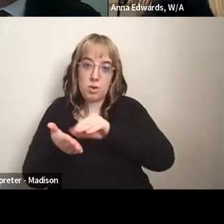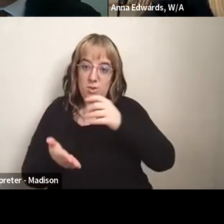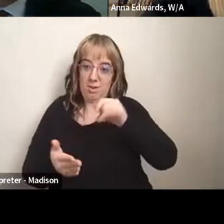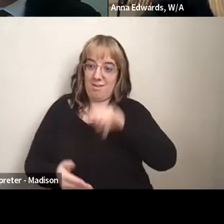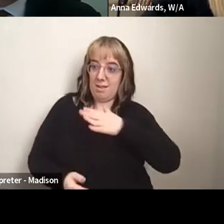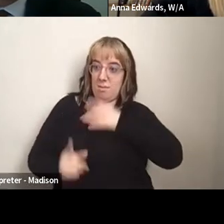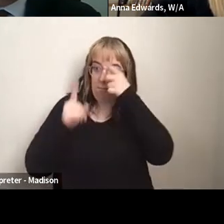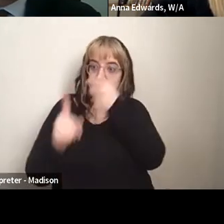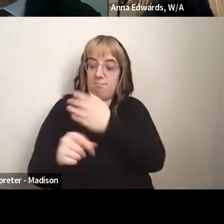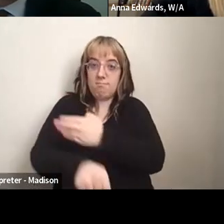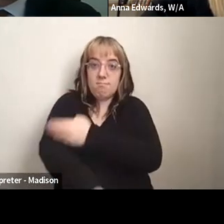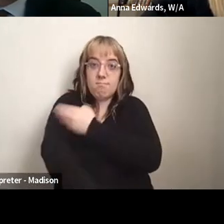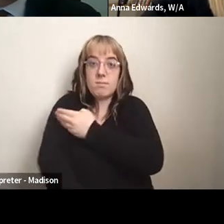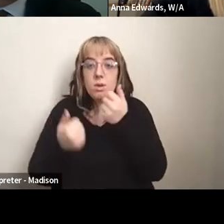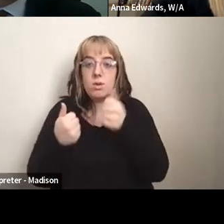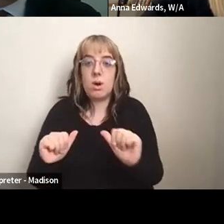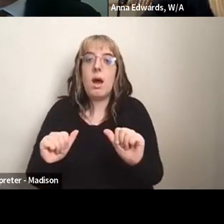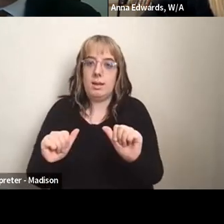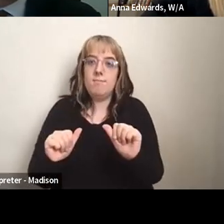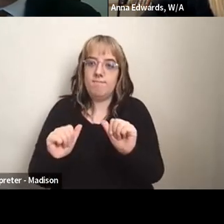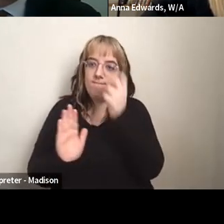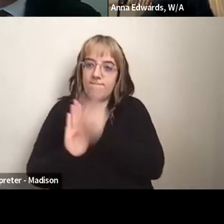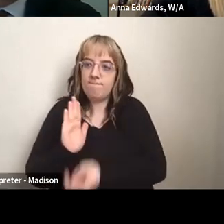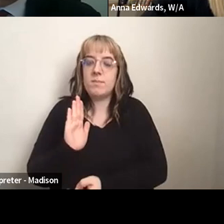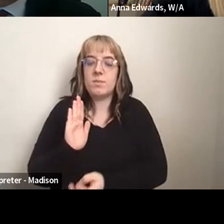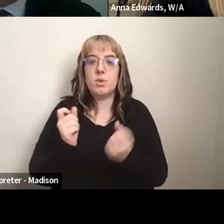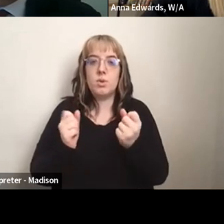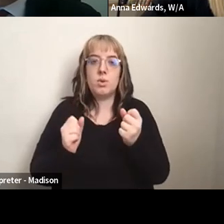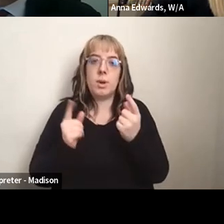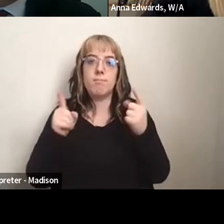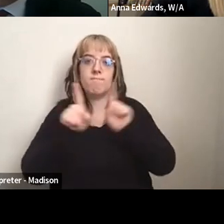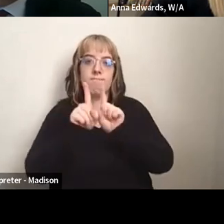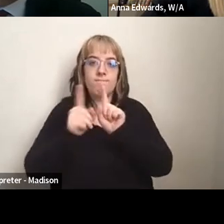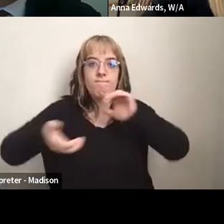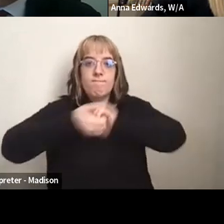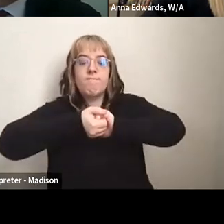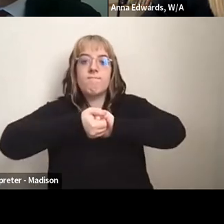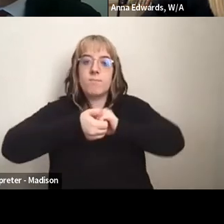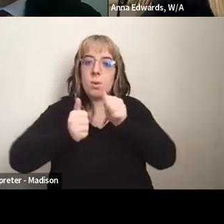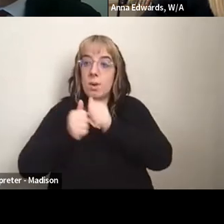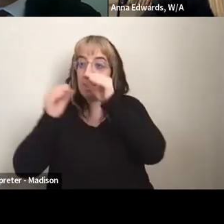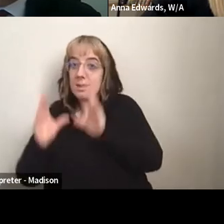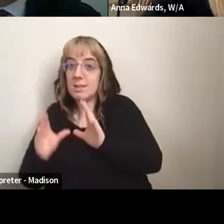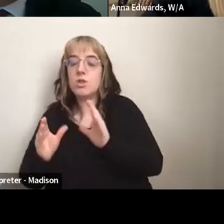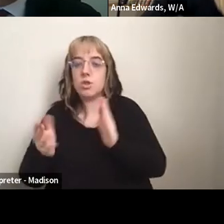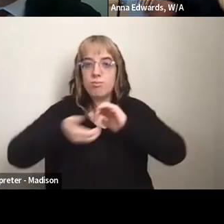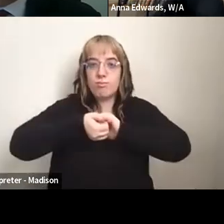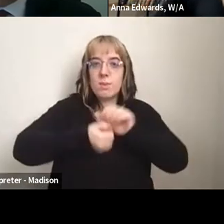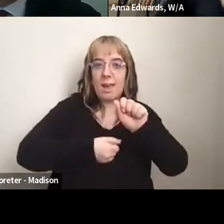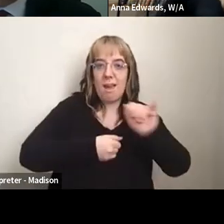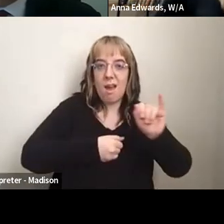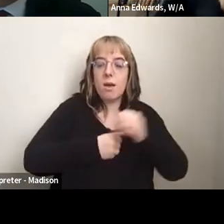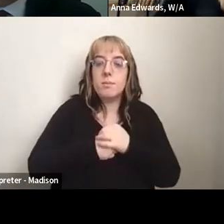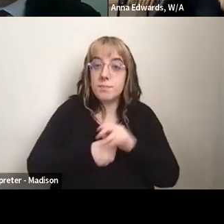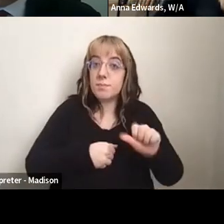and getting us into doing that side by side with our teachers. Another thing that I